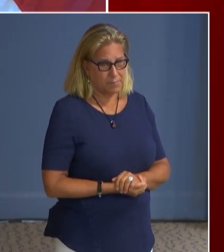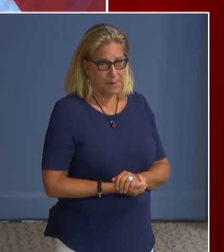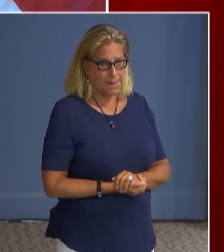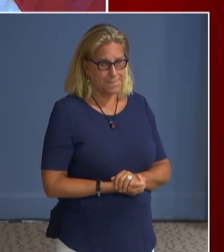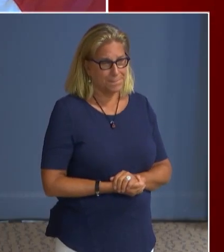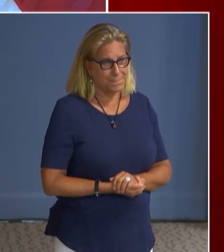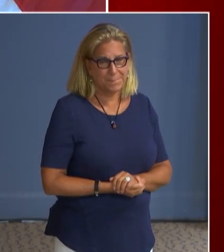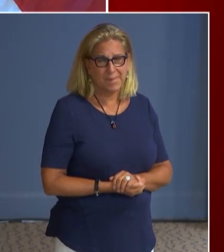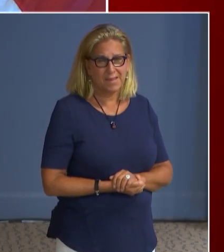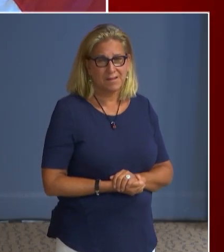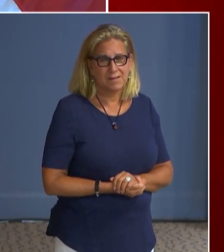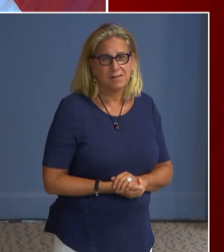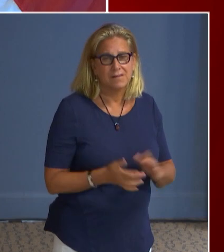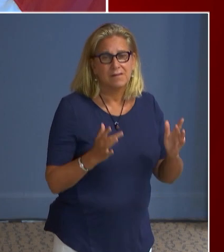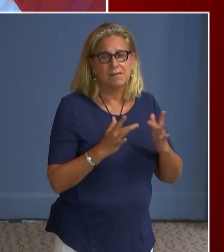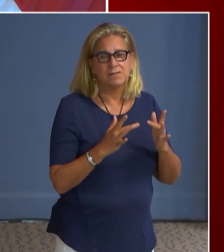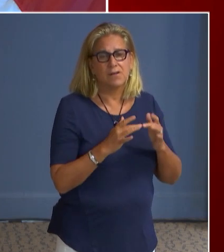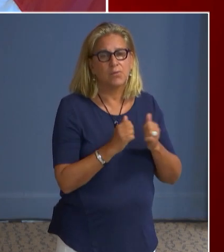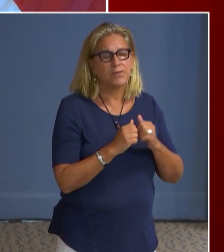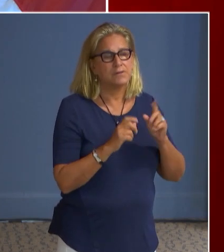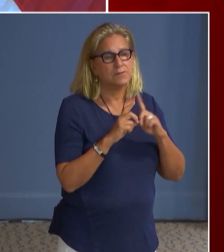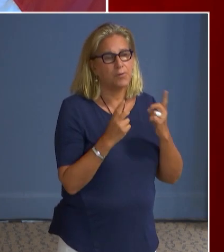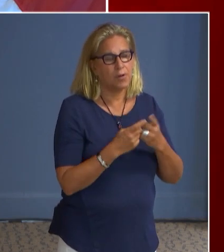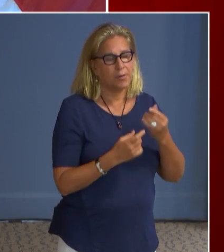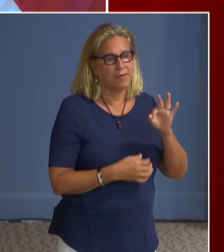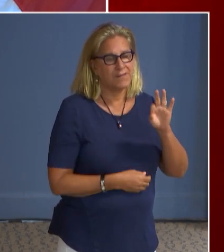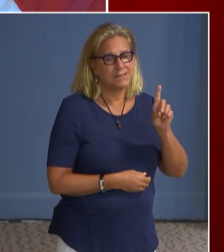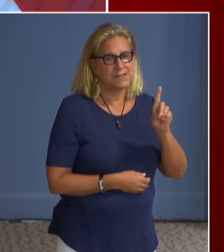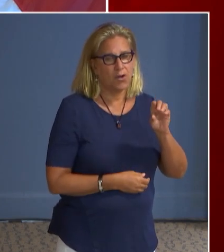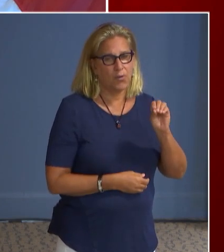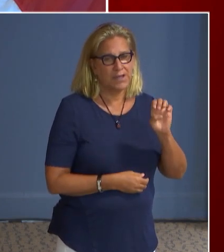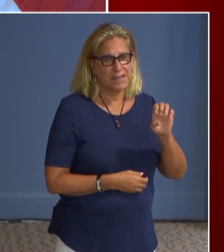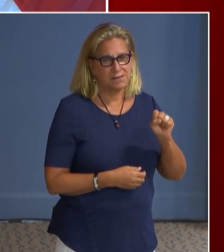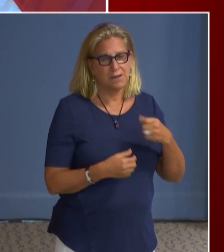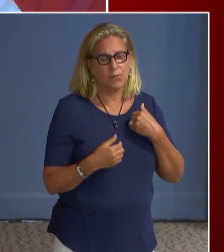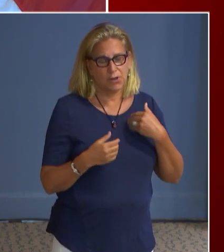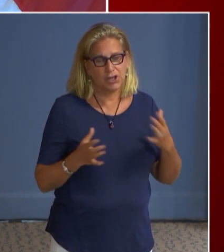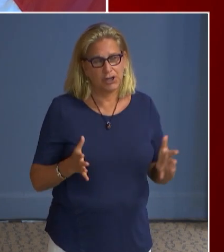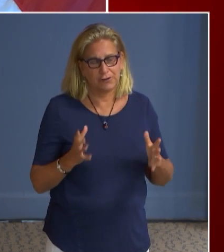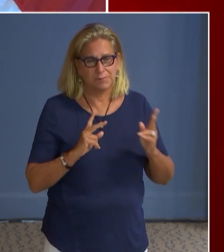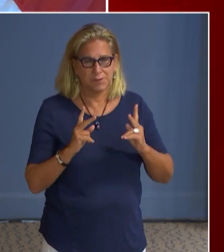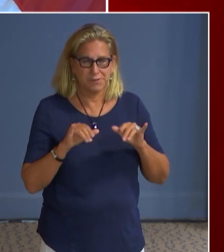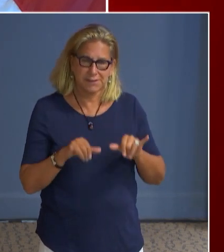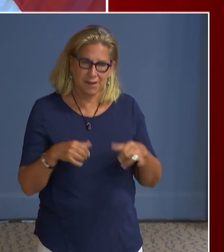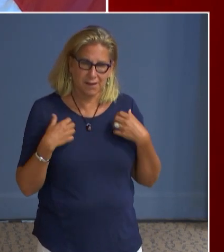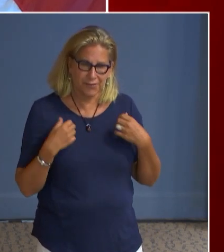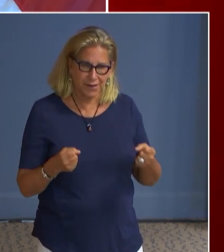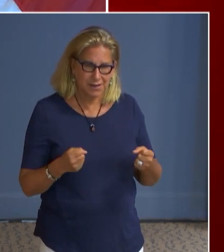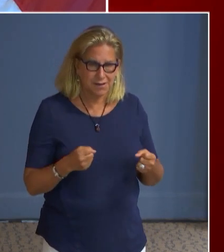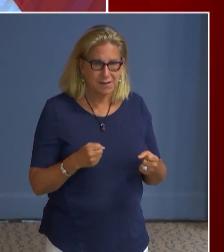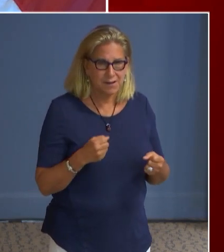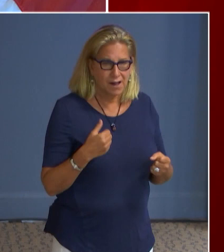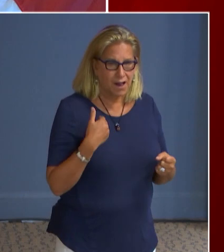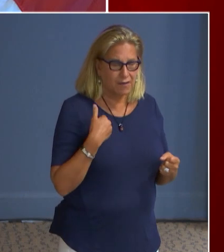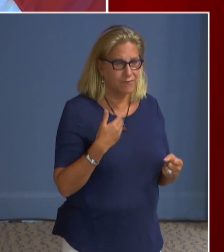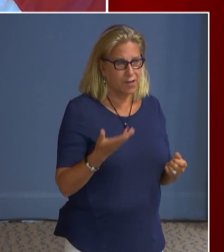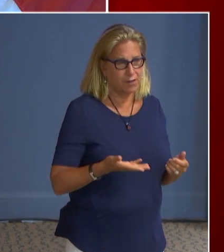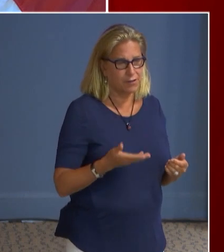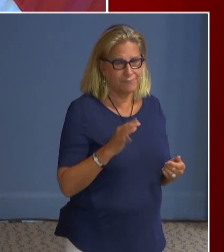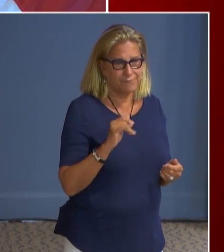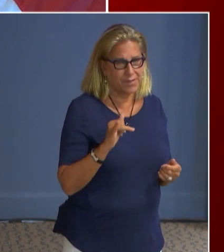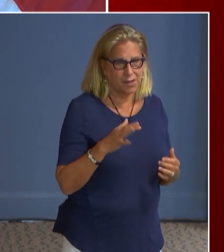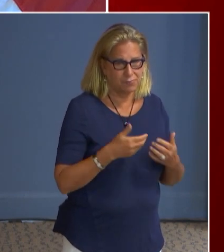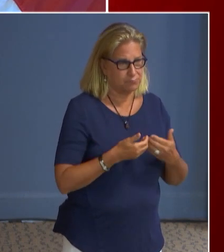Employment Services. We also want to encourage them to participate in the hiring fair. Just finished talking